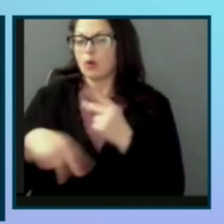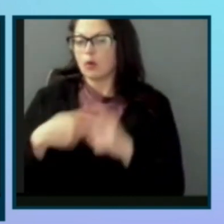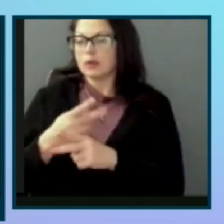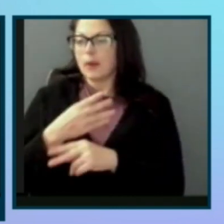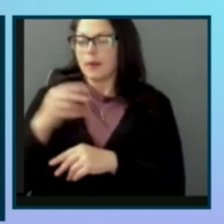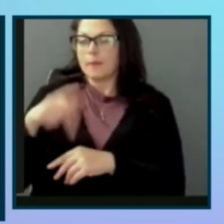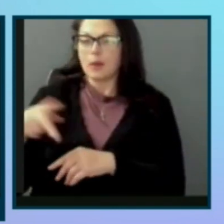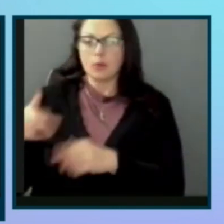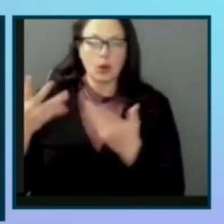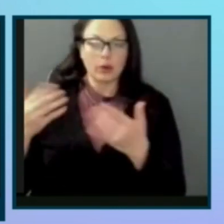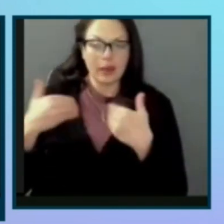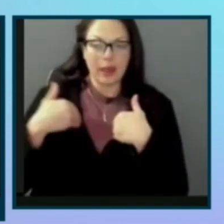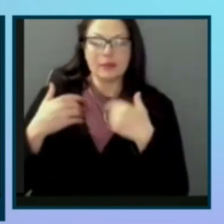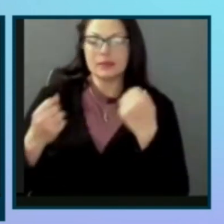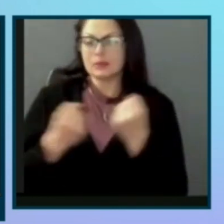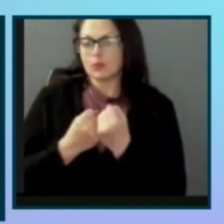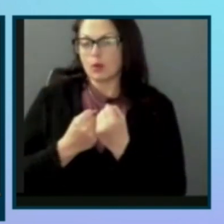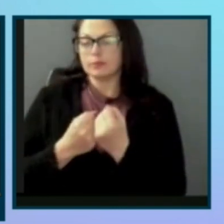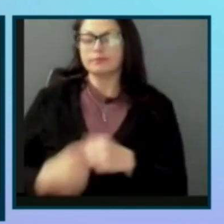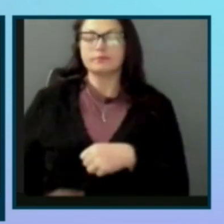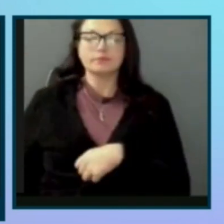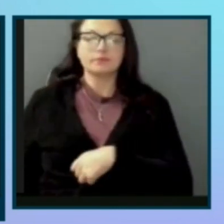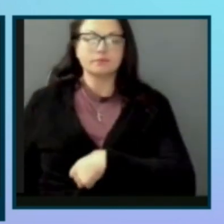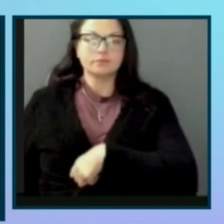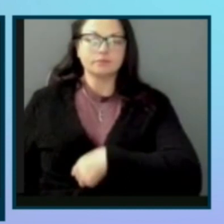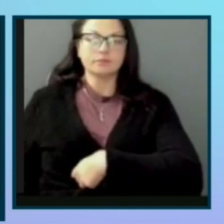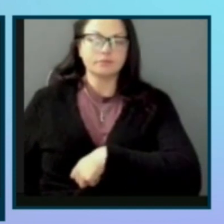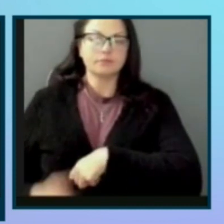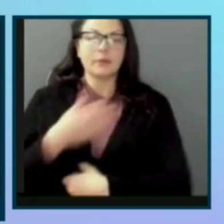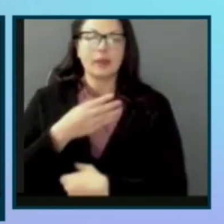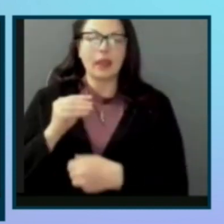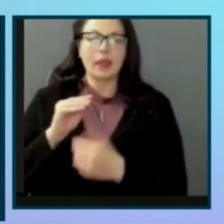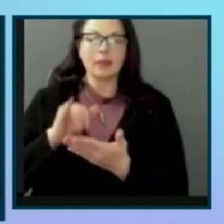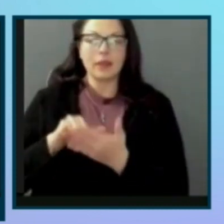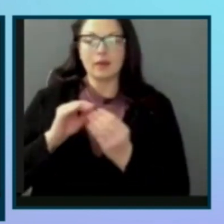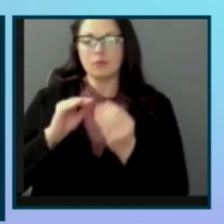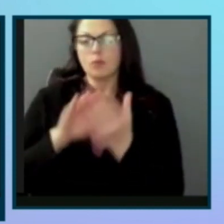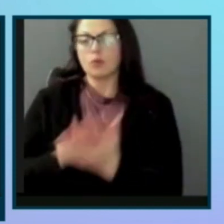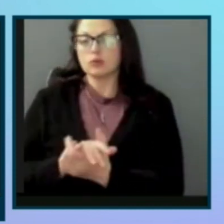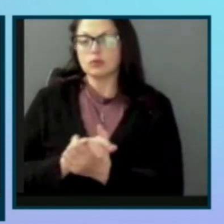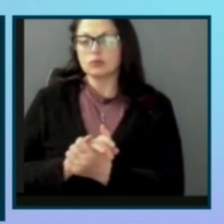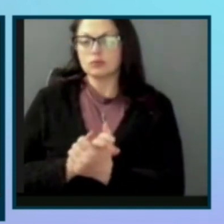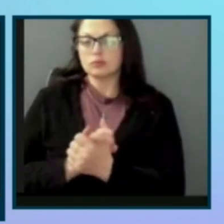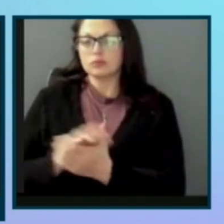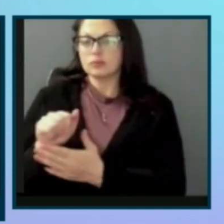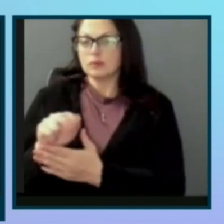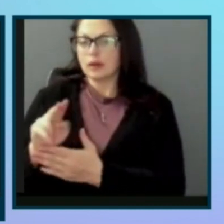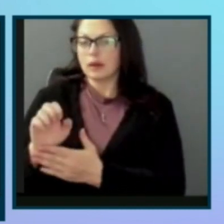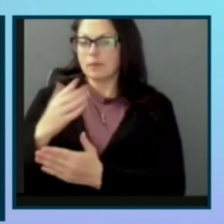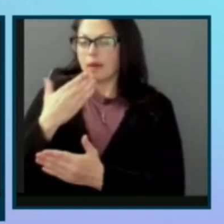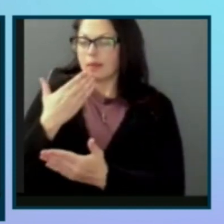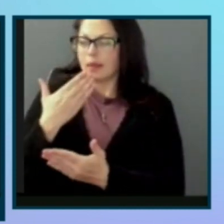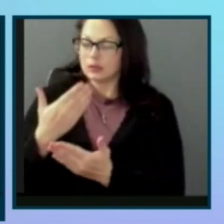screen reader support, and what your take on that sort of approach would be. That's a good question. We did not